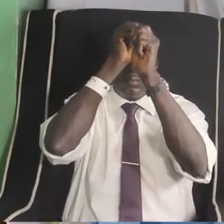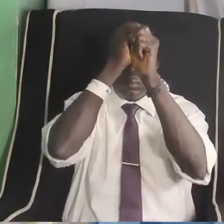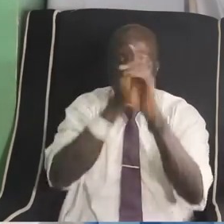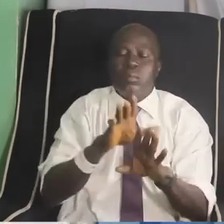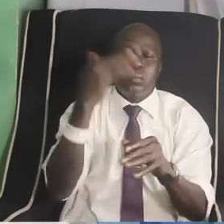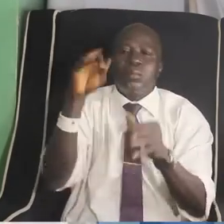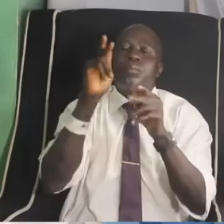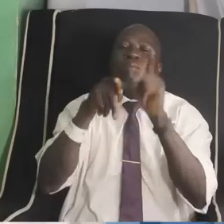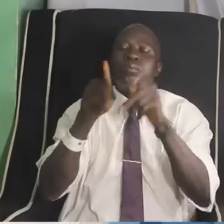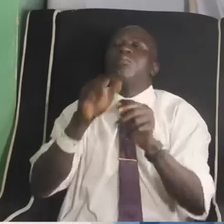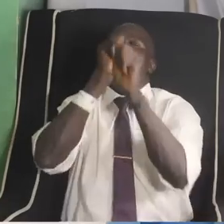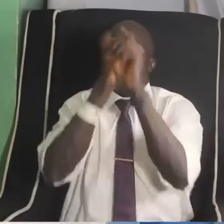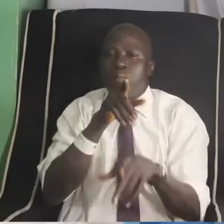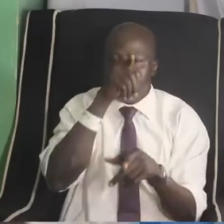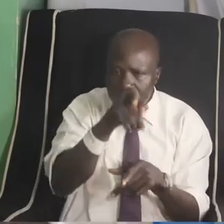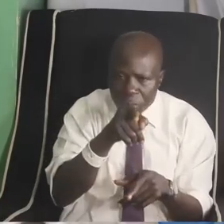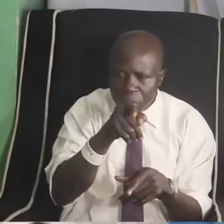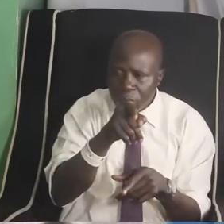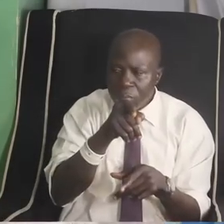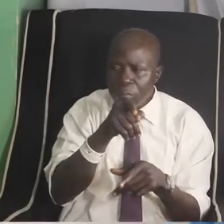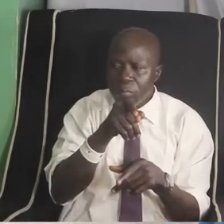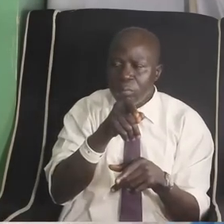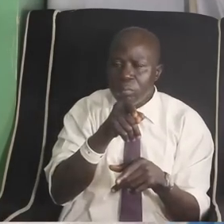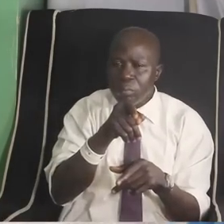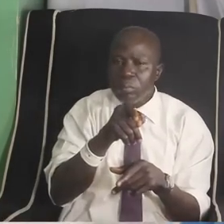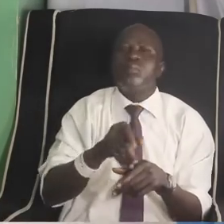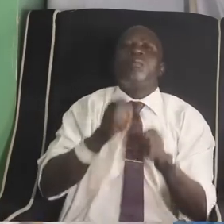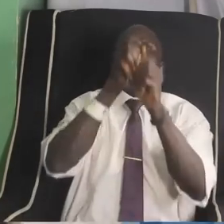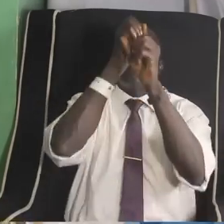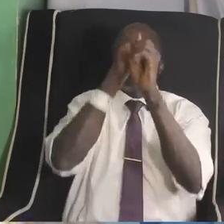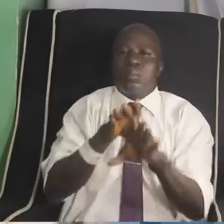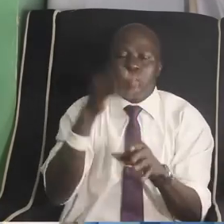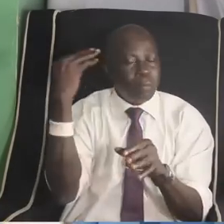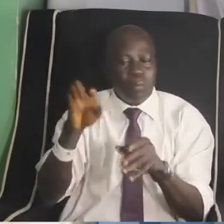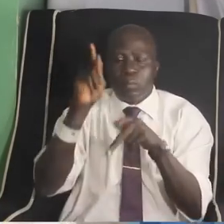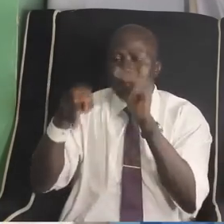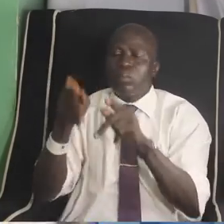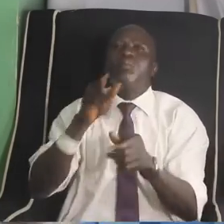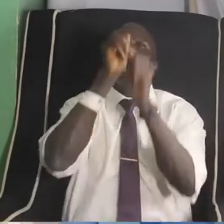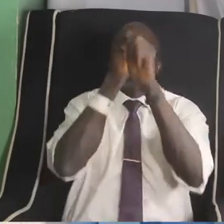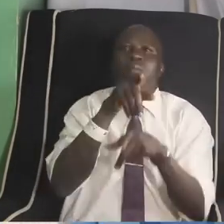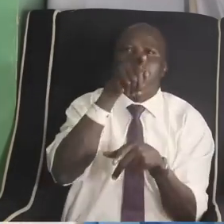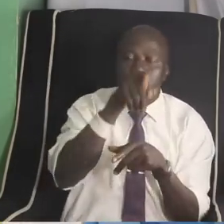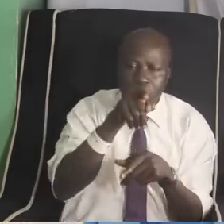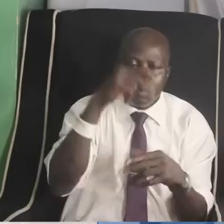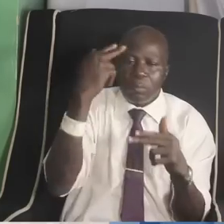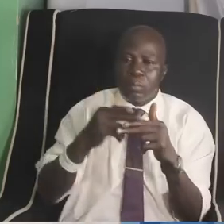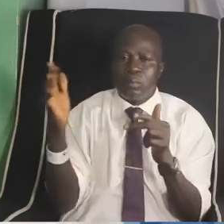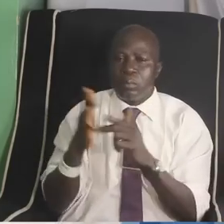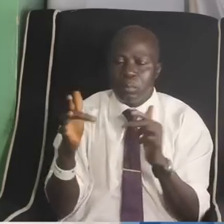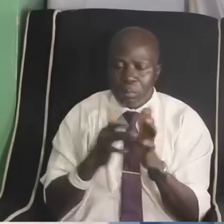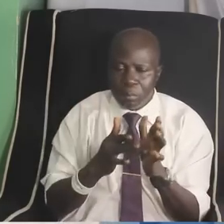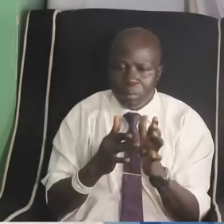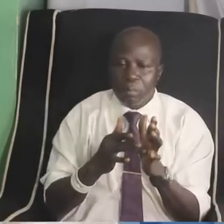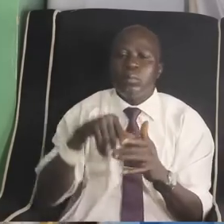that bless you. Blessed are those that bless you. Kakamotaboa. In the name of